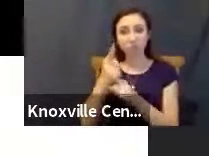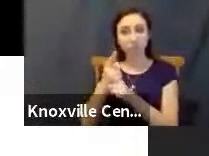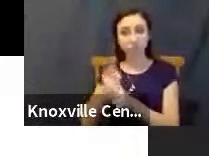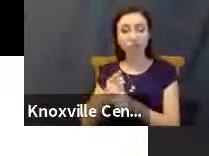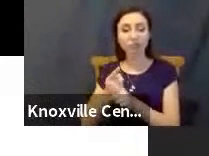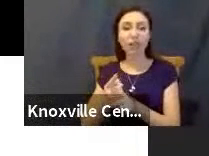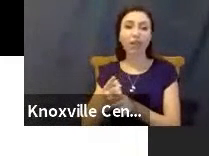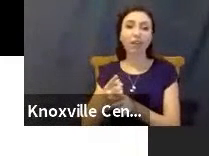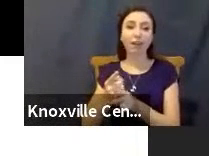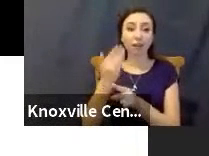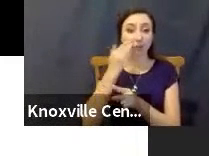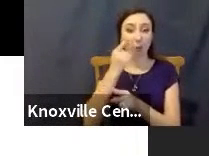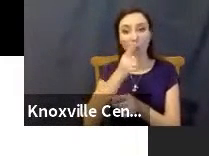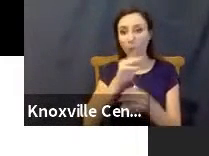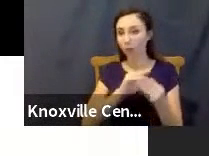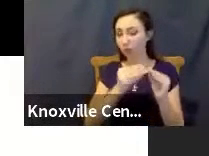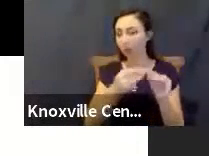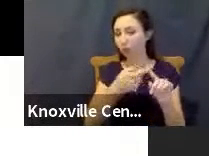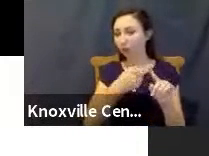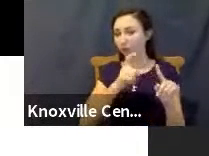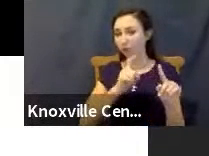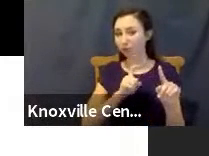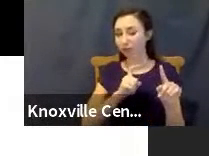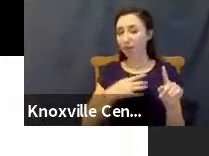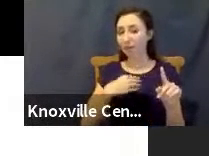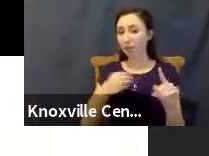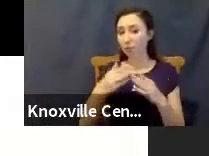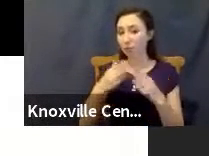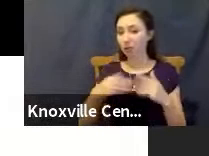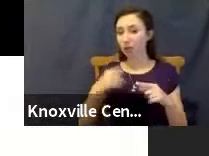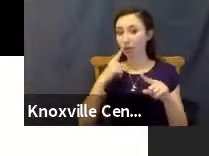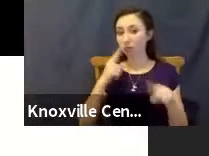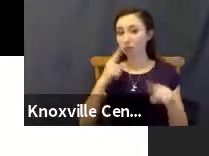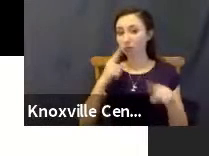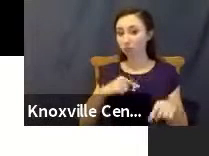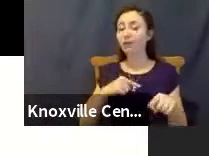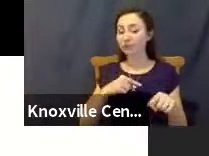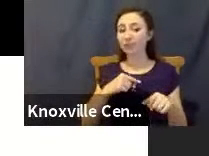from the White House report and the White House